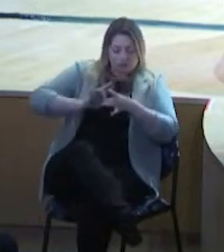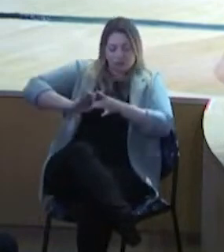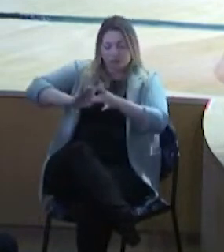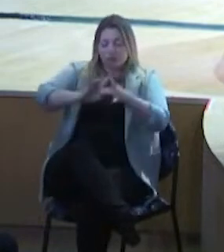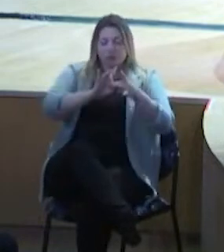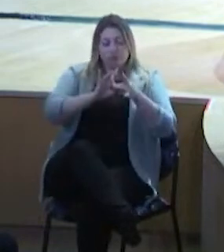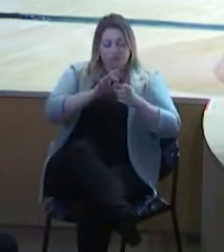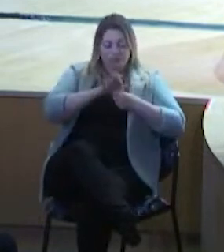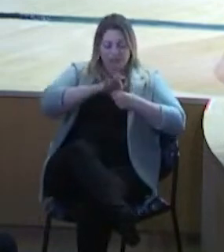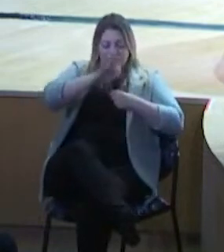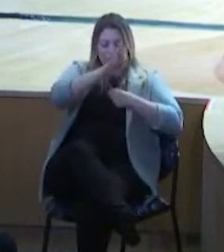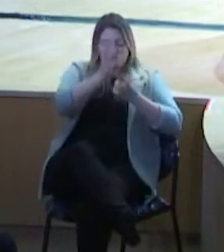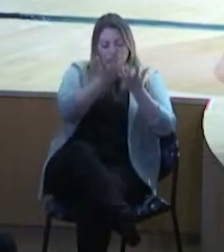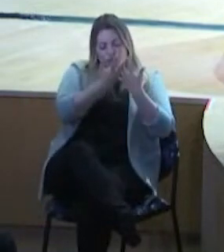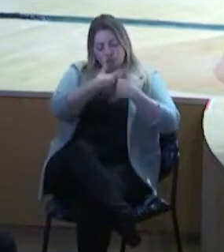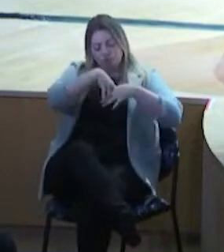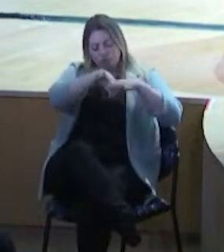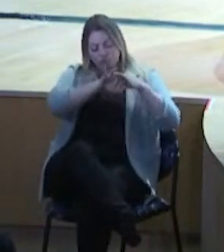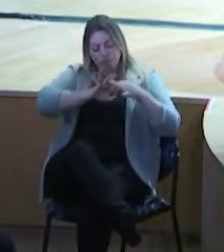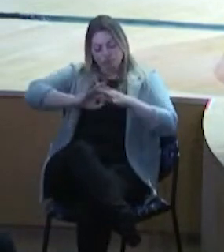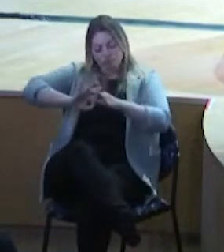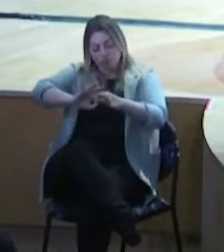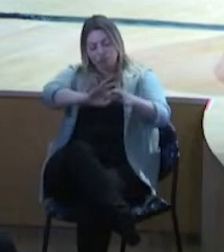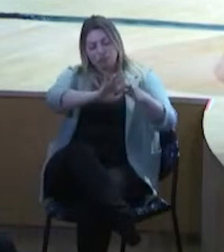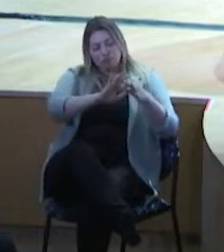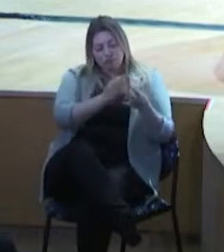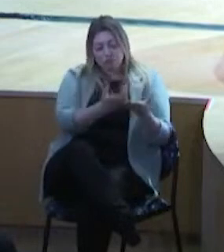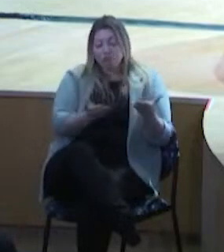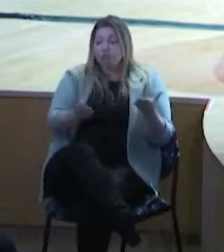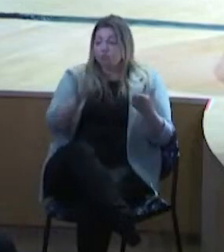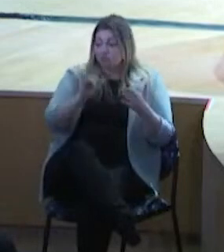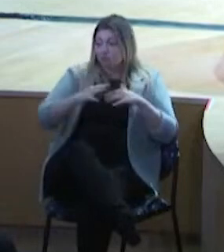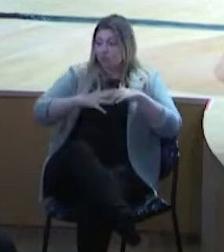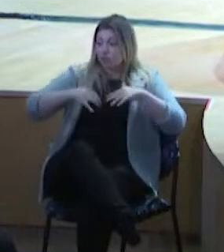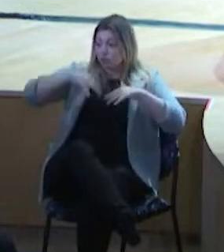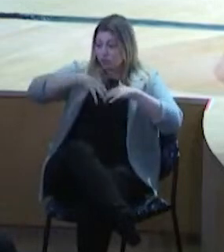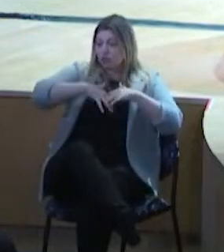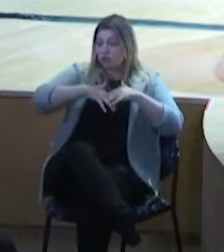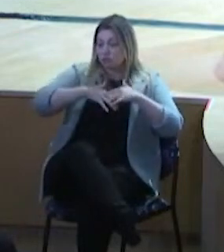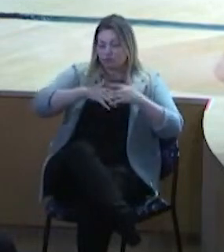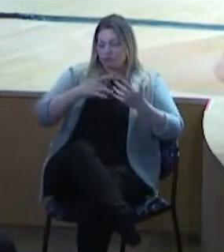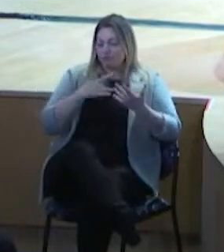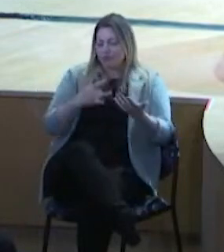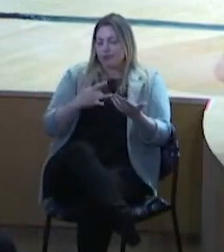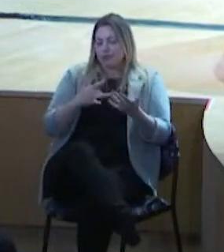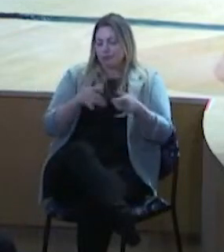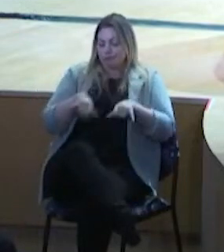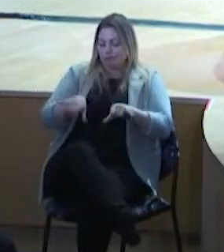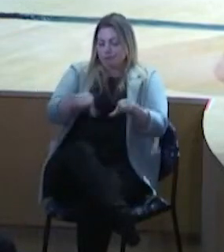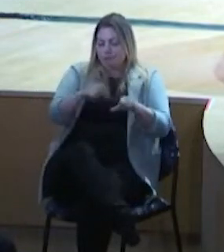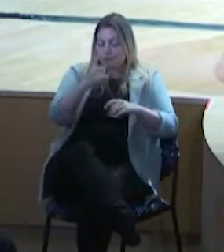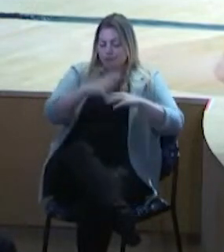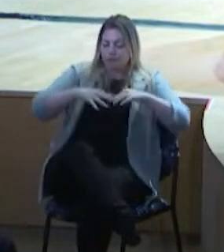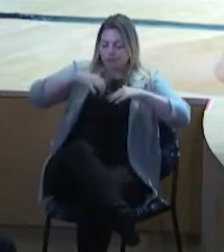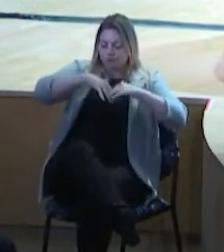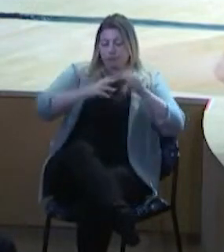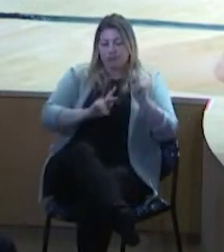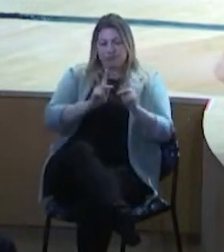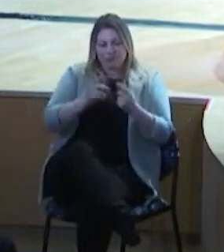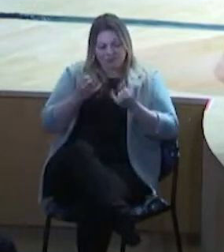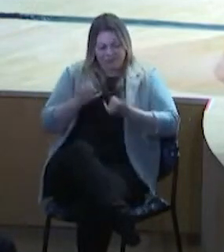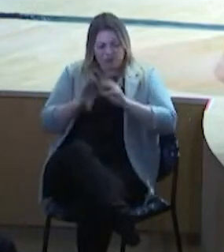a spiritual level to your resources. That's an Indigenous thought that's very universal. And in today's world, it seems very